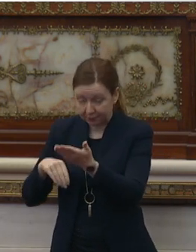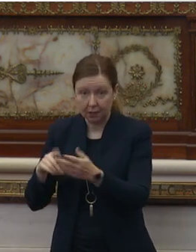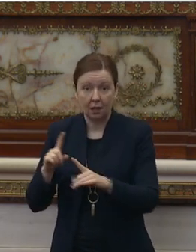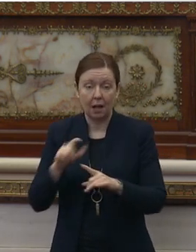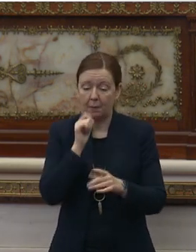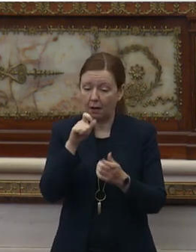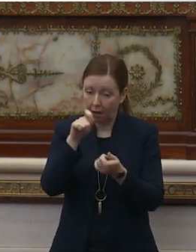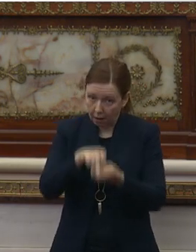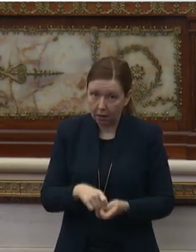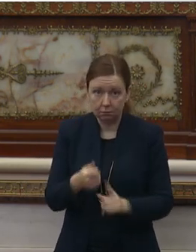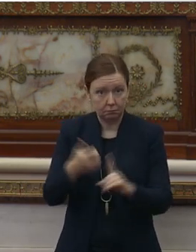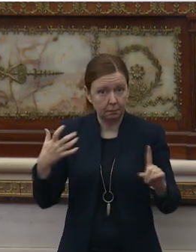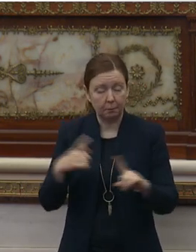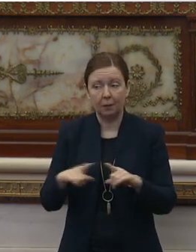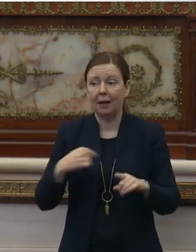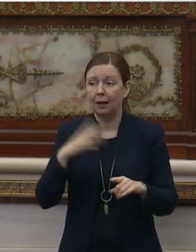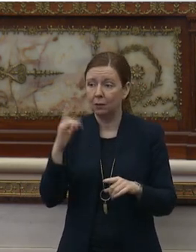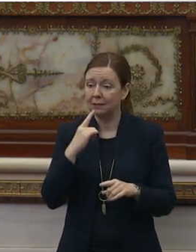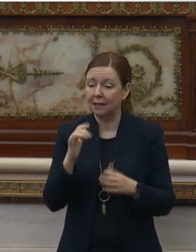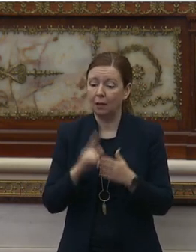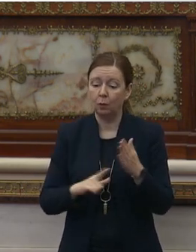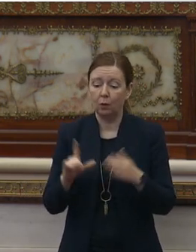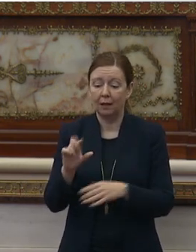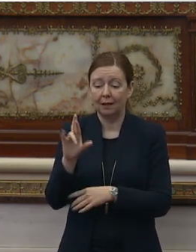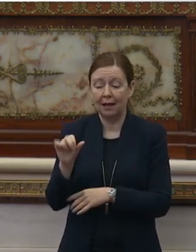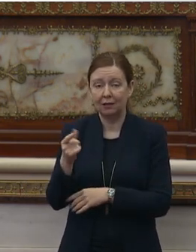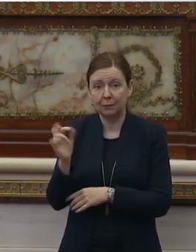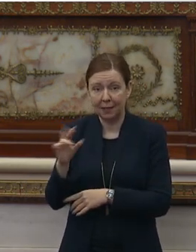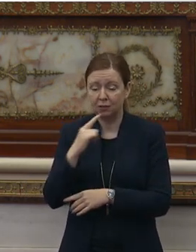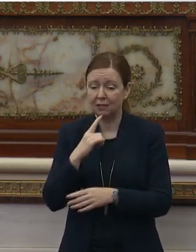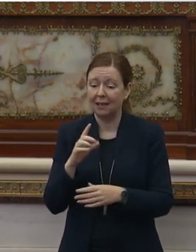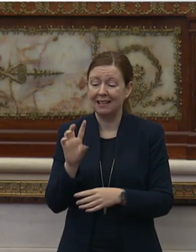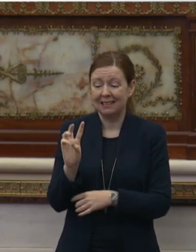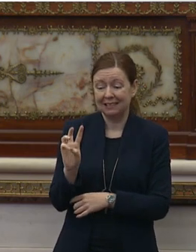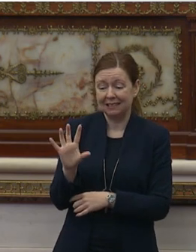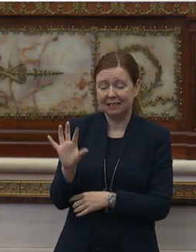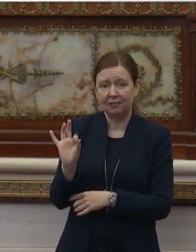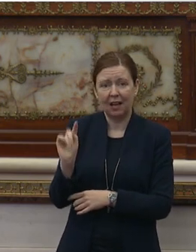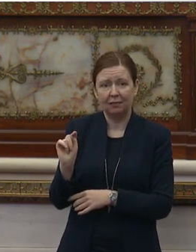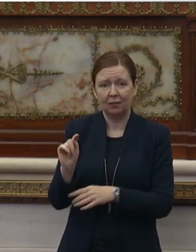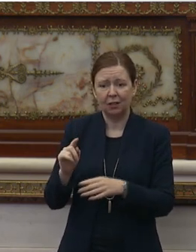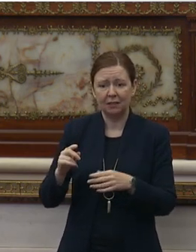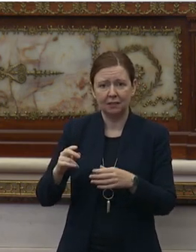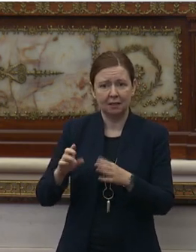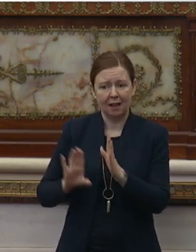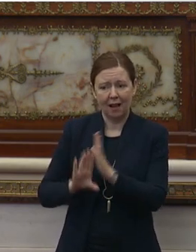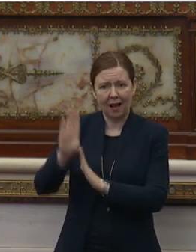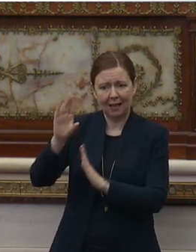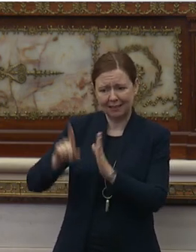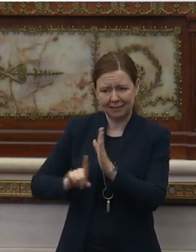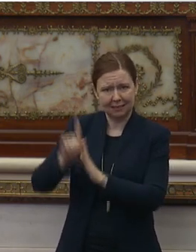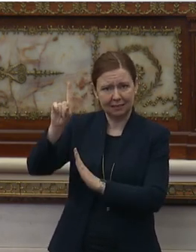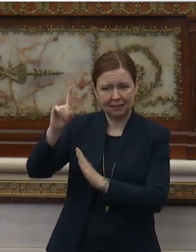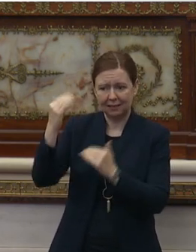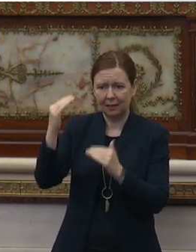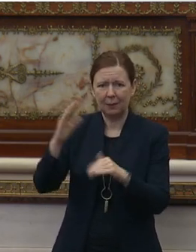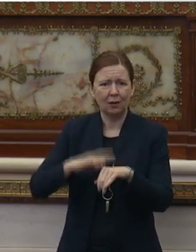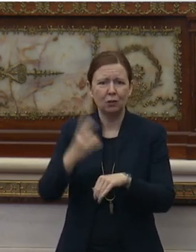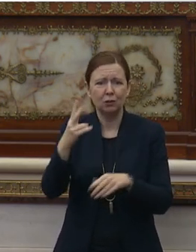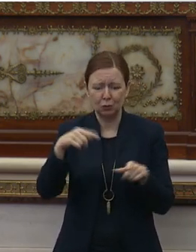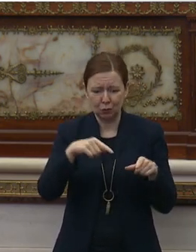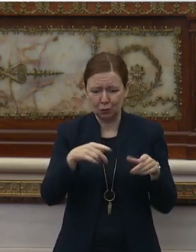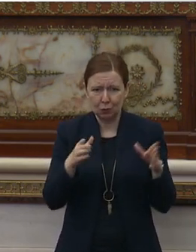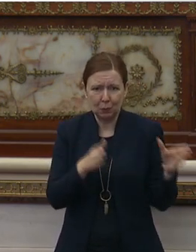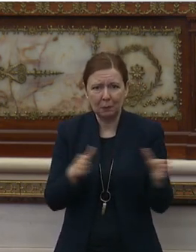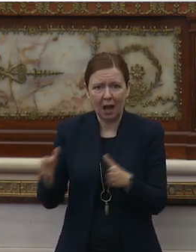but I will underscore what Larry Spector said. The 65-foot height limit is on just two blocks. It's a